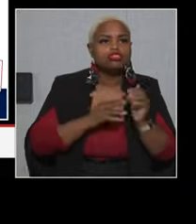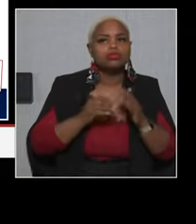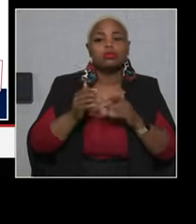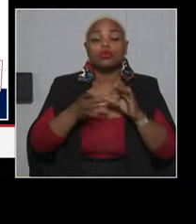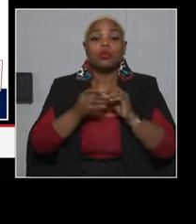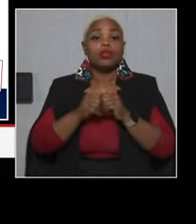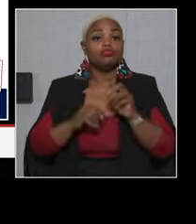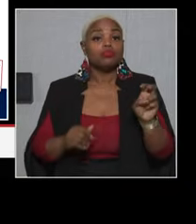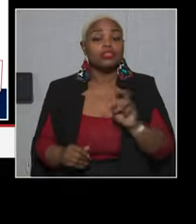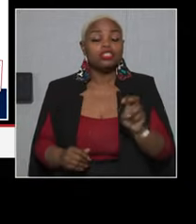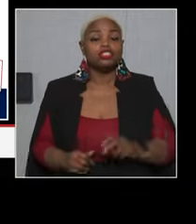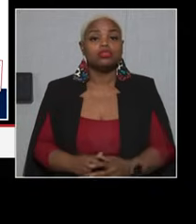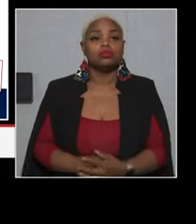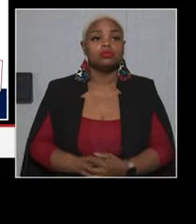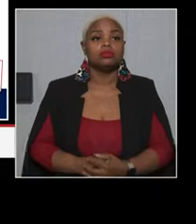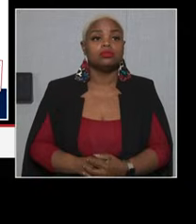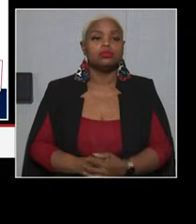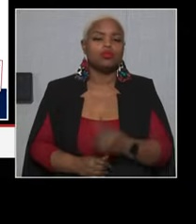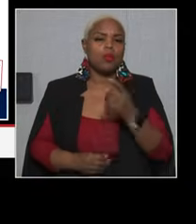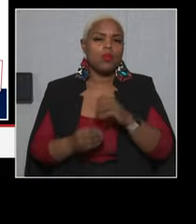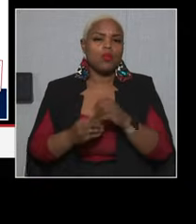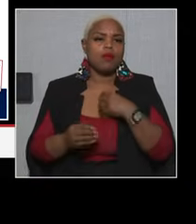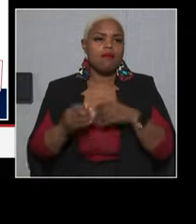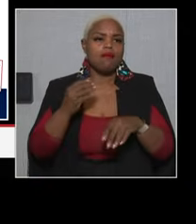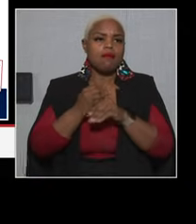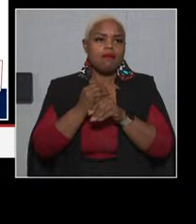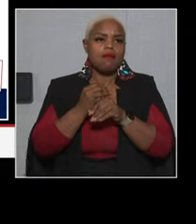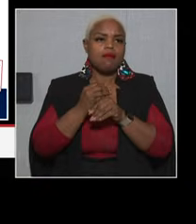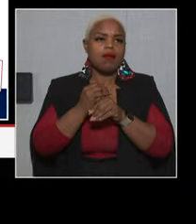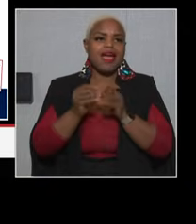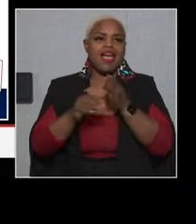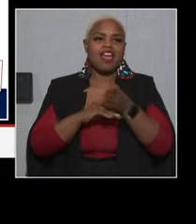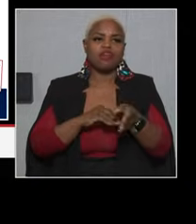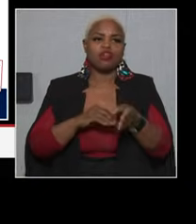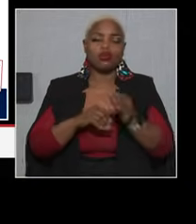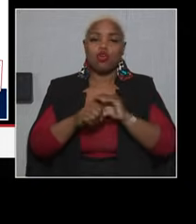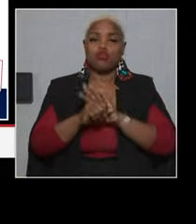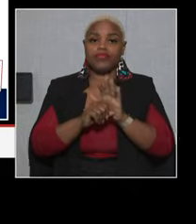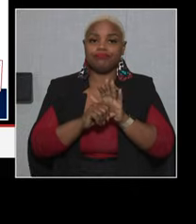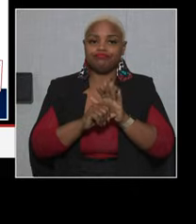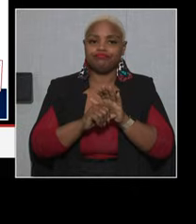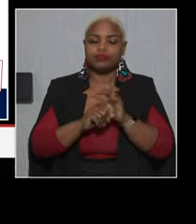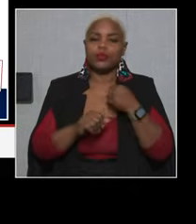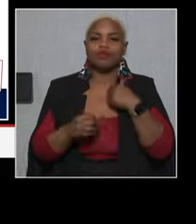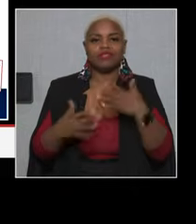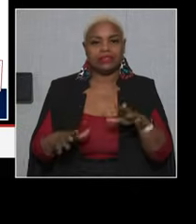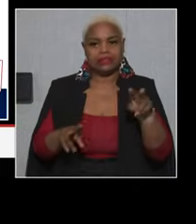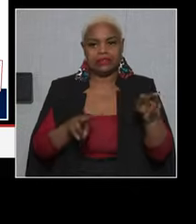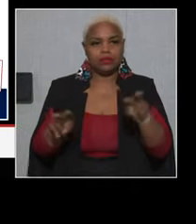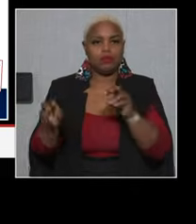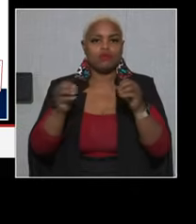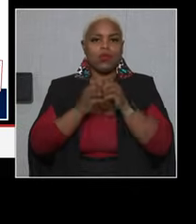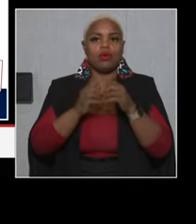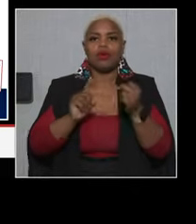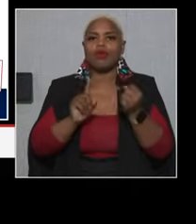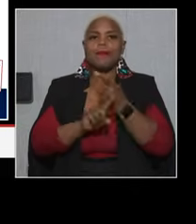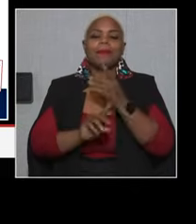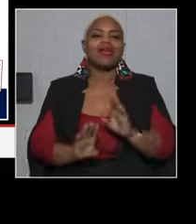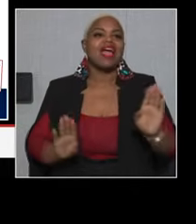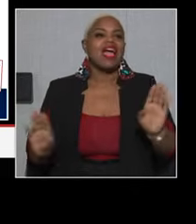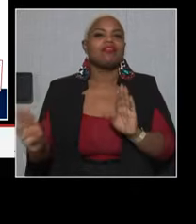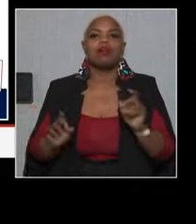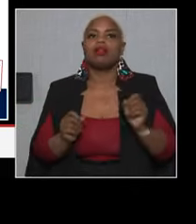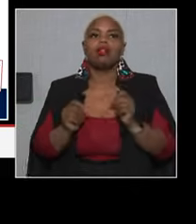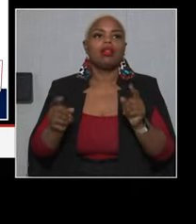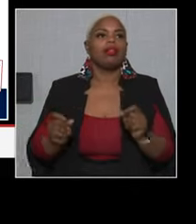we saw after COVID just an increase in people behaving in ways that were reckless, speeding. And we've